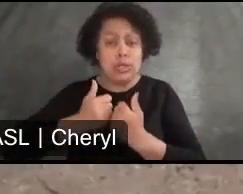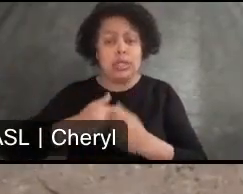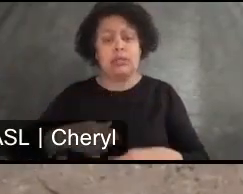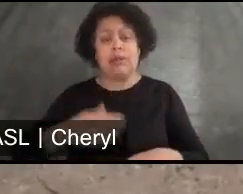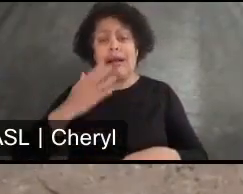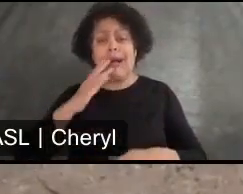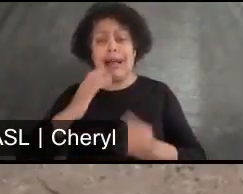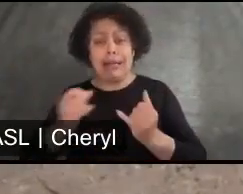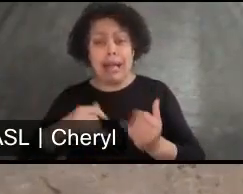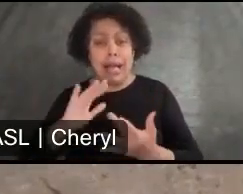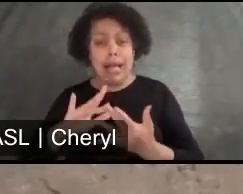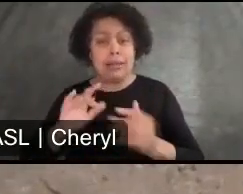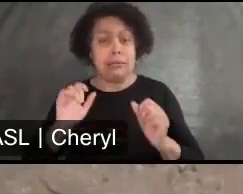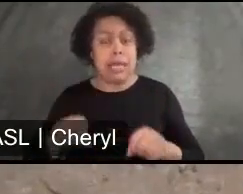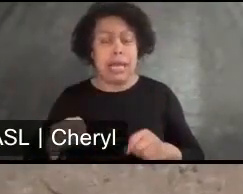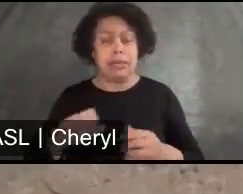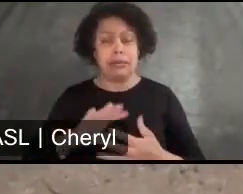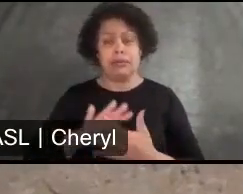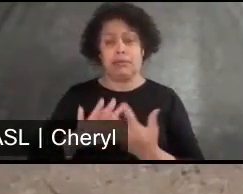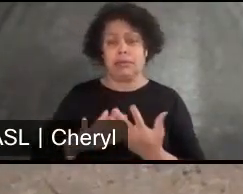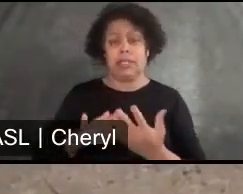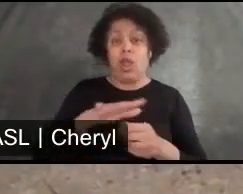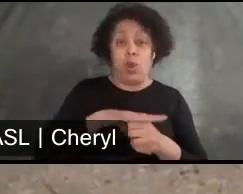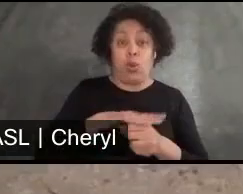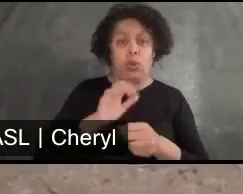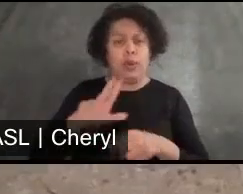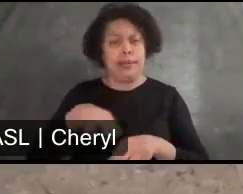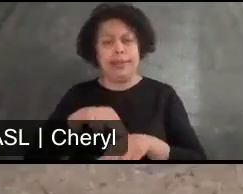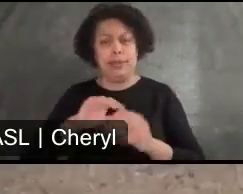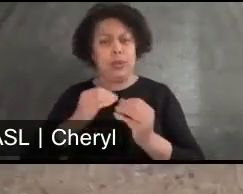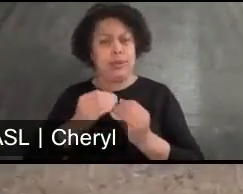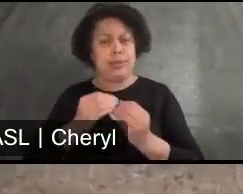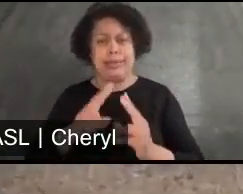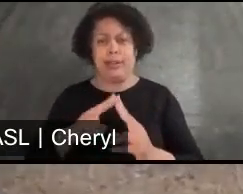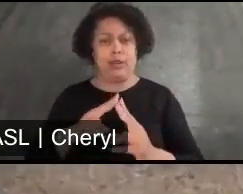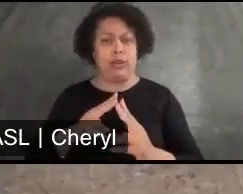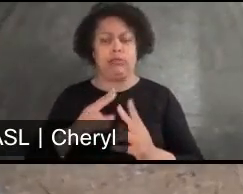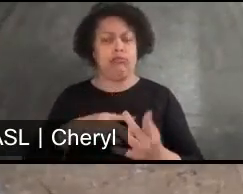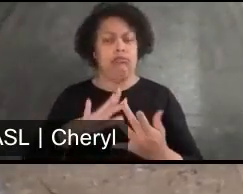call. These can be local or national organizations that you can call upon if you need them.